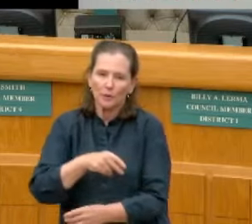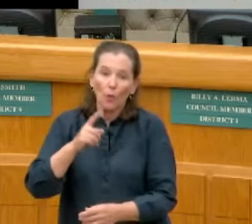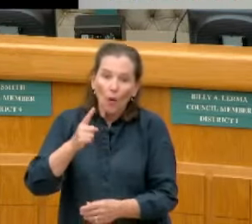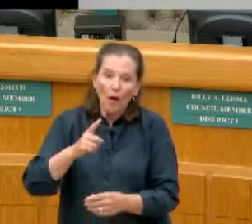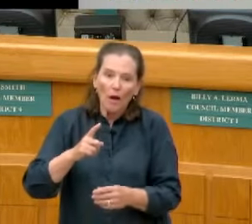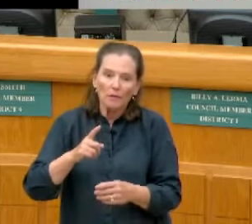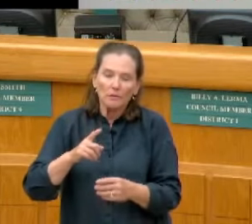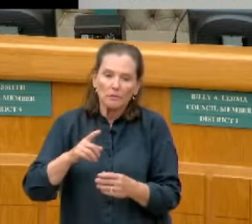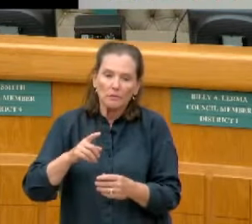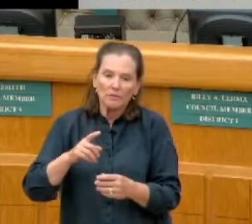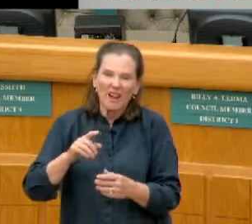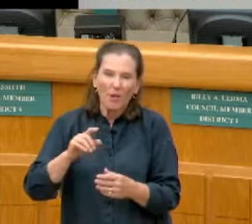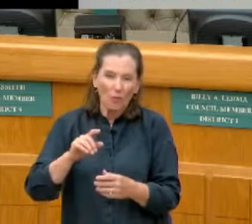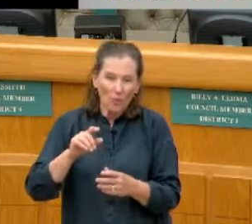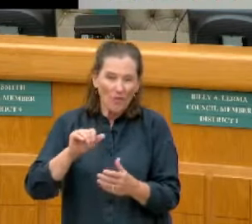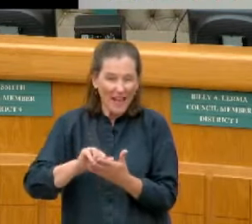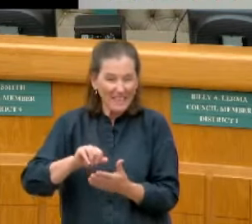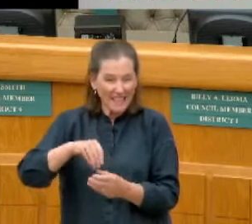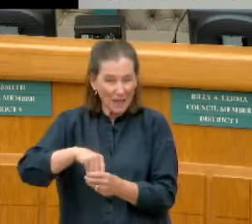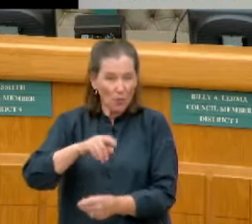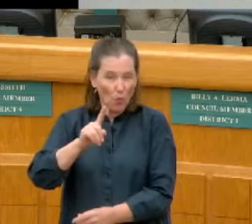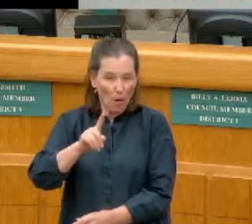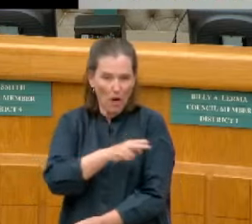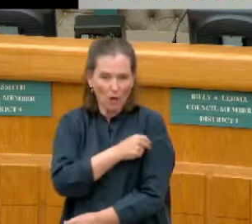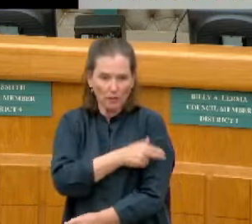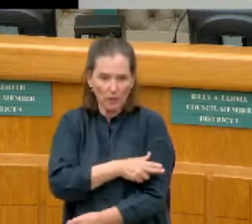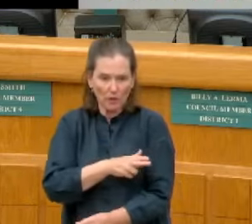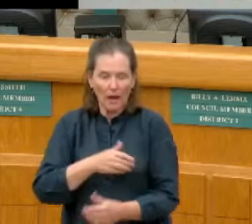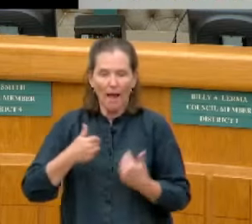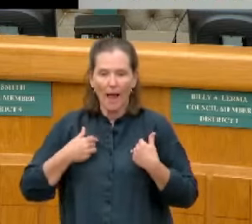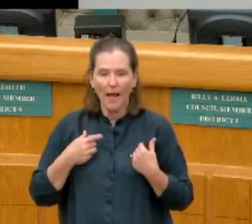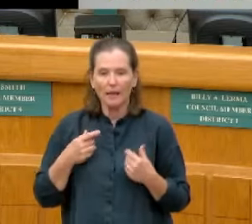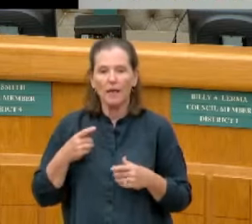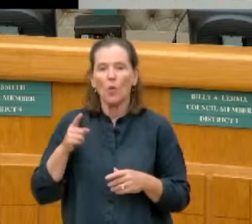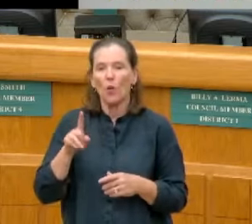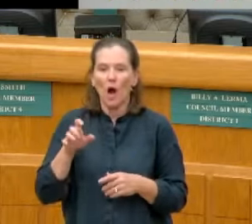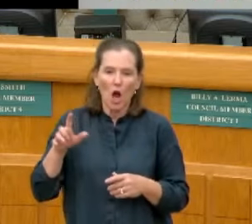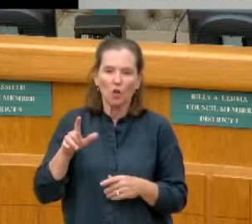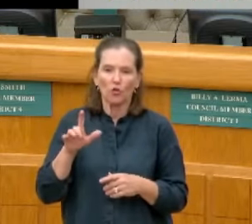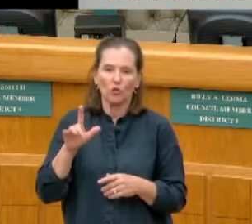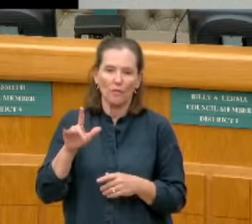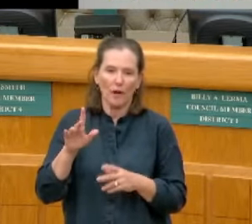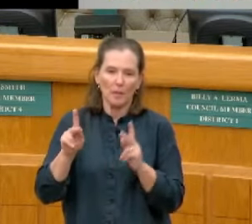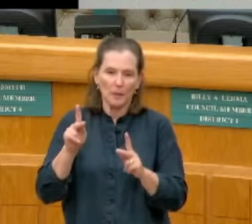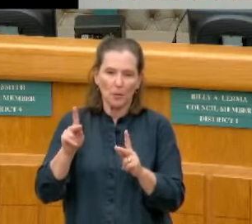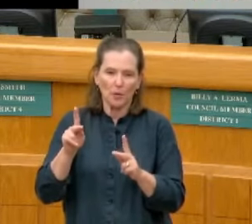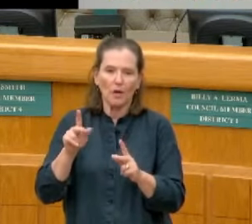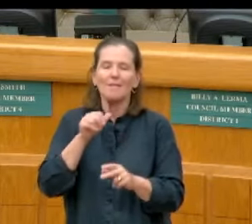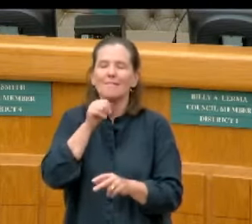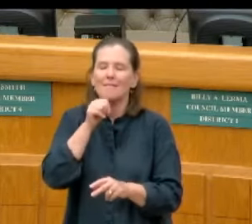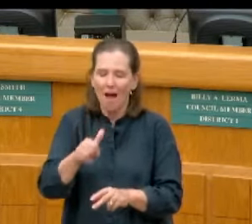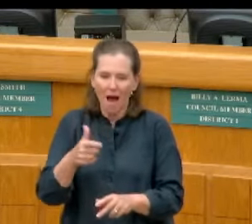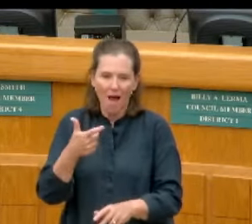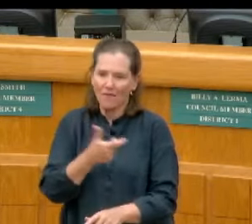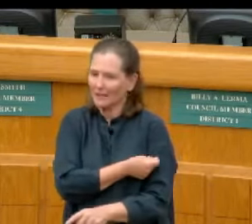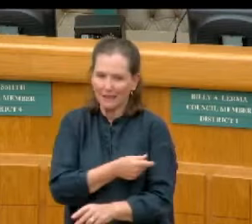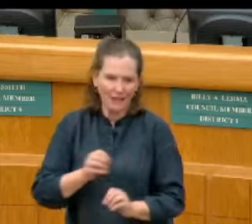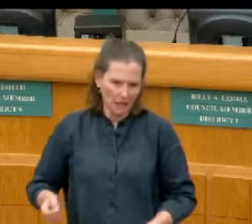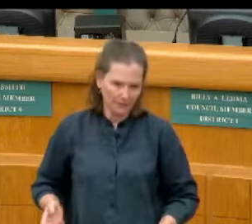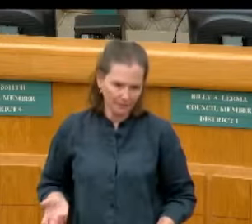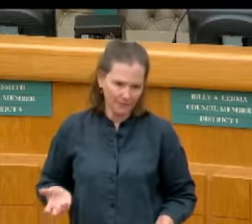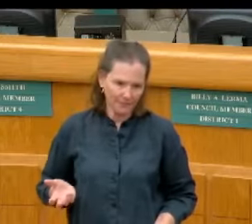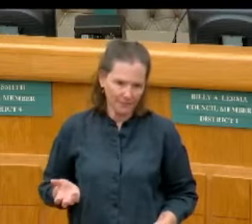County, 125 people not vaccinated who were hospitalized. And then for the final slide,